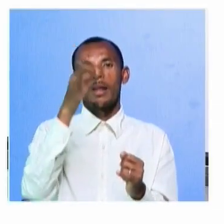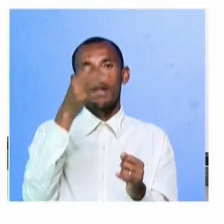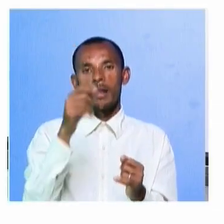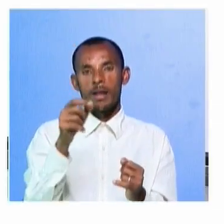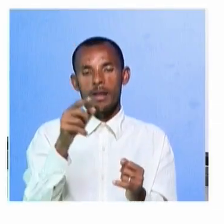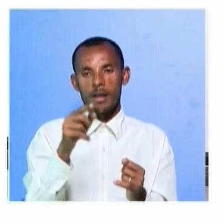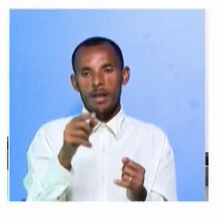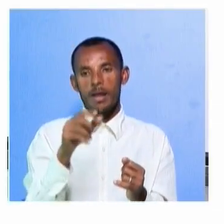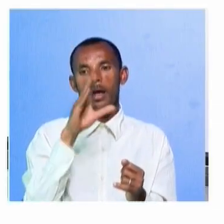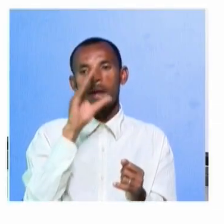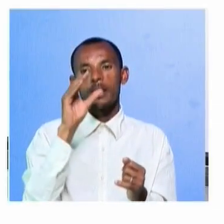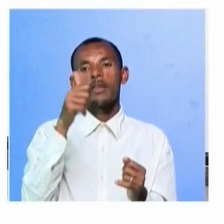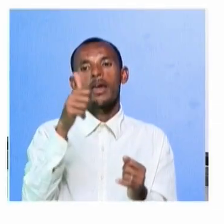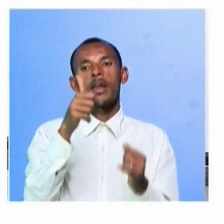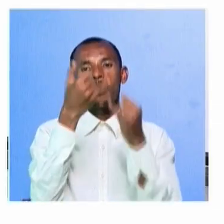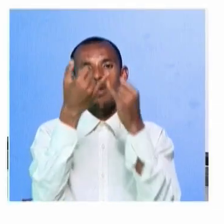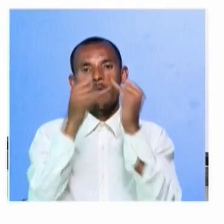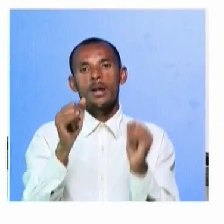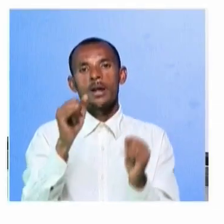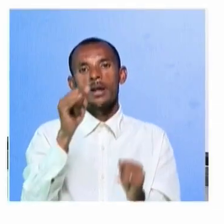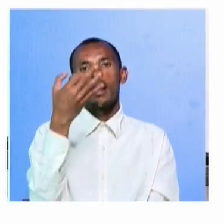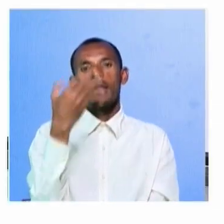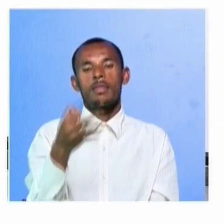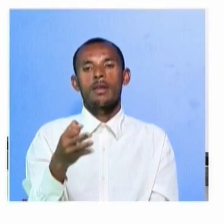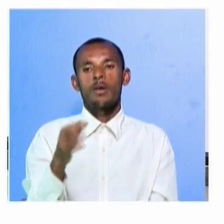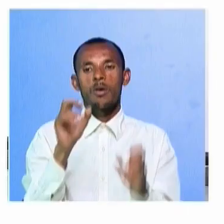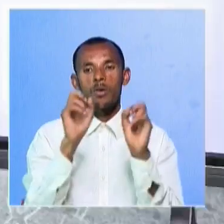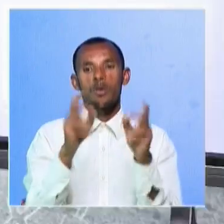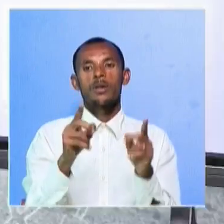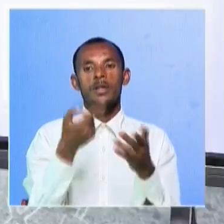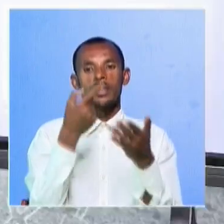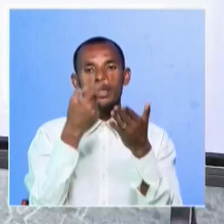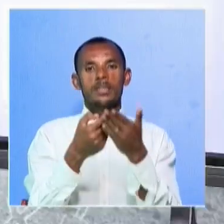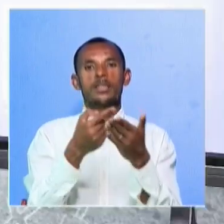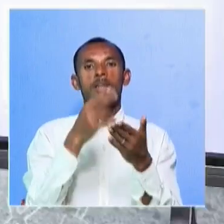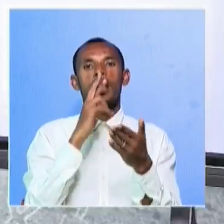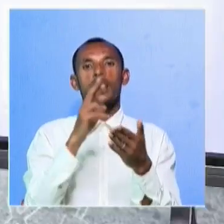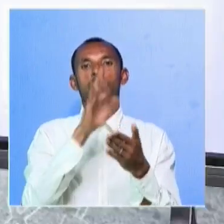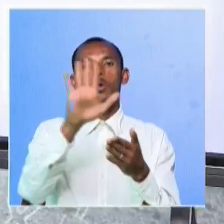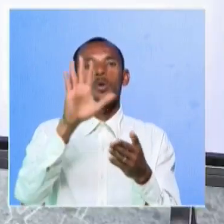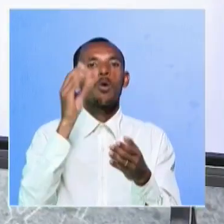10 over 19. Okay, these are your